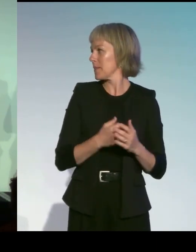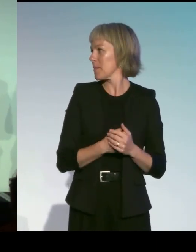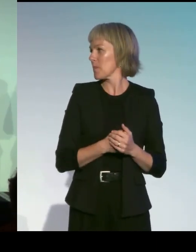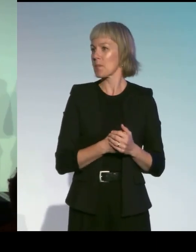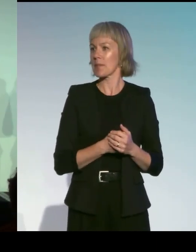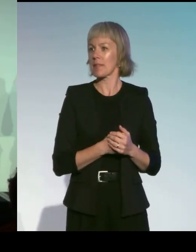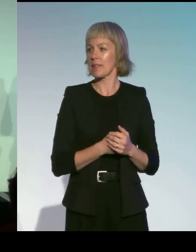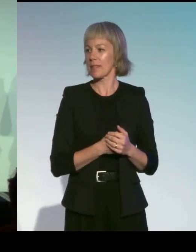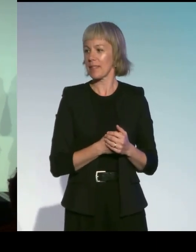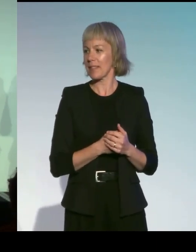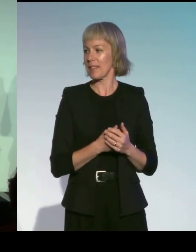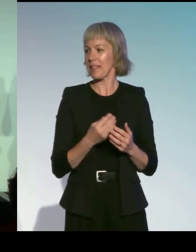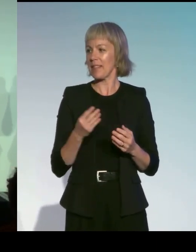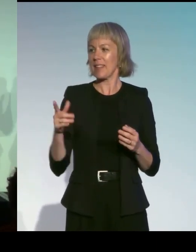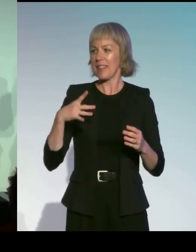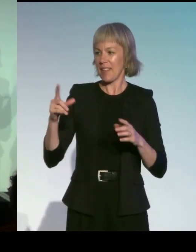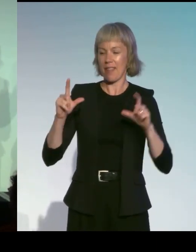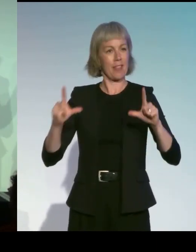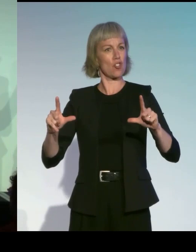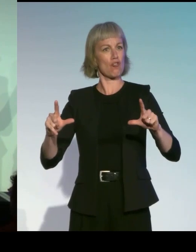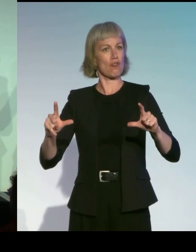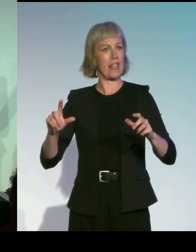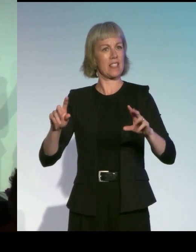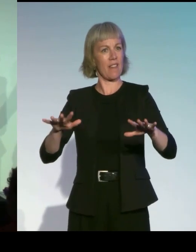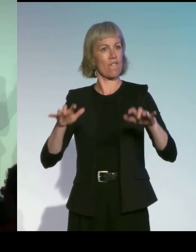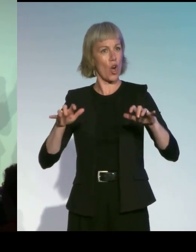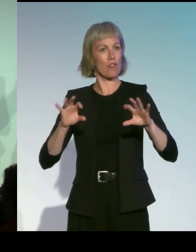I think someone needs to scroll it up. Yeah.